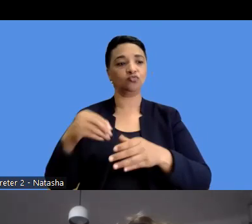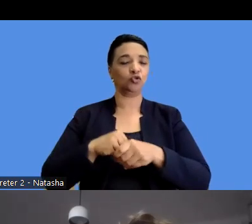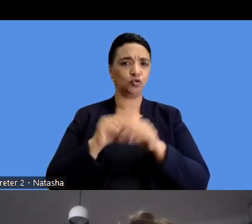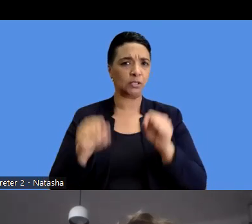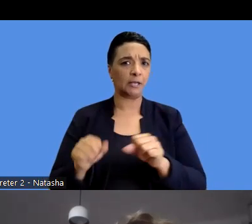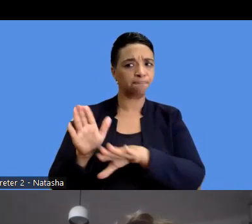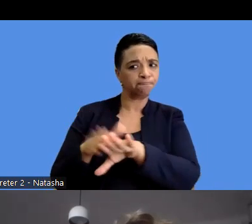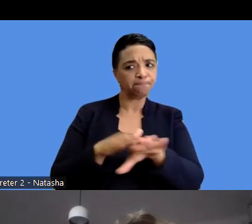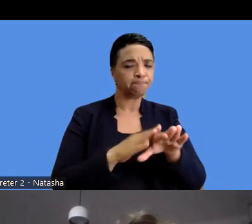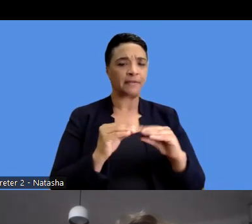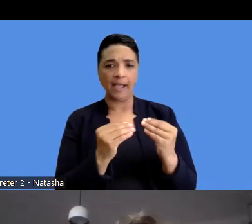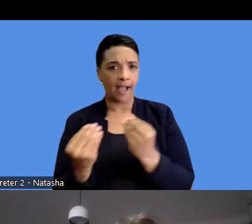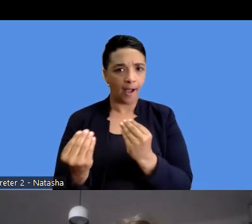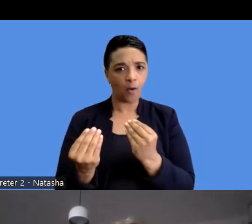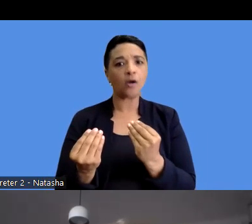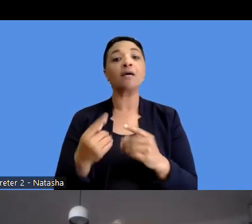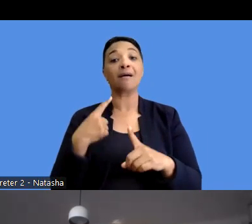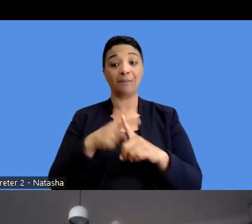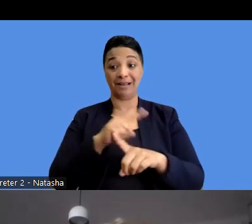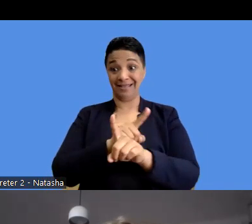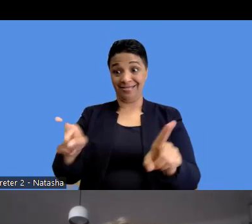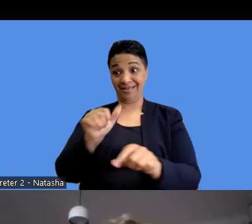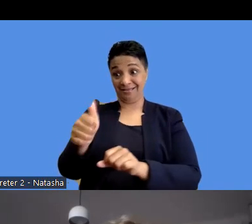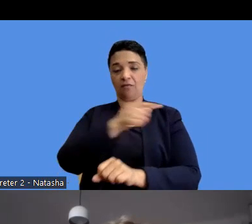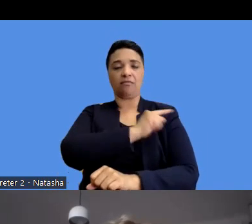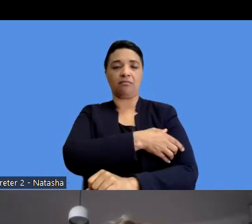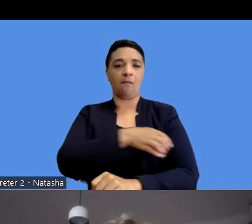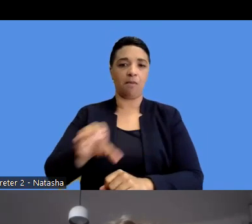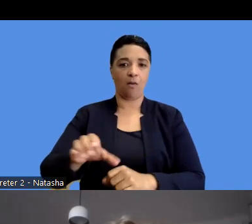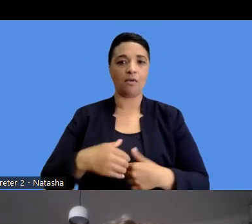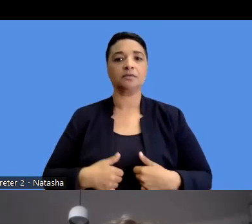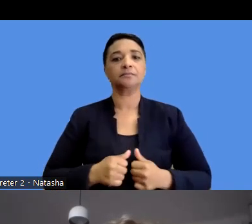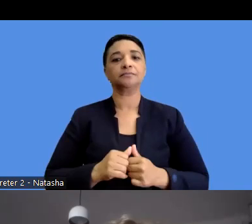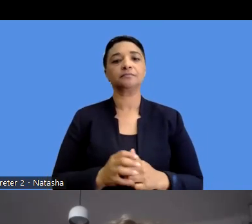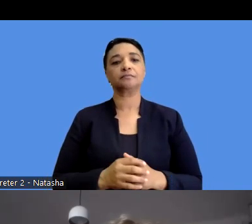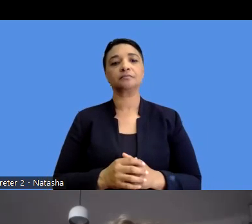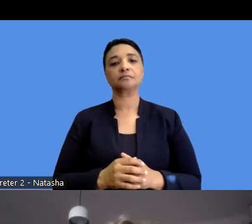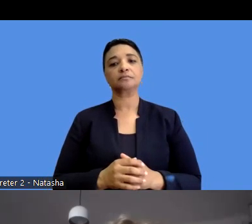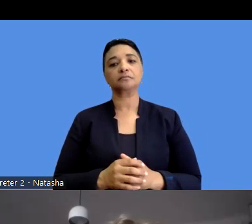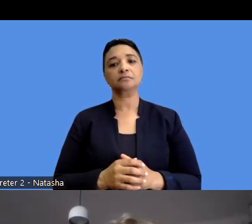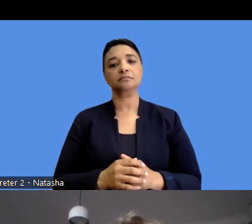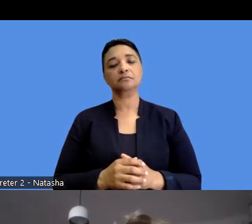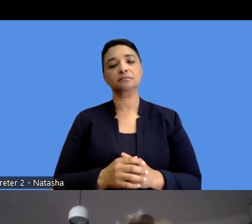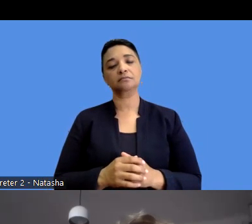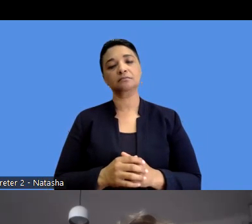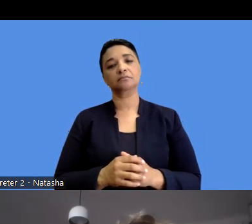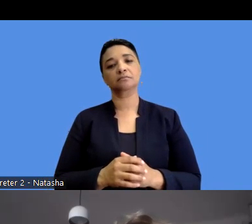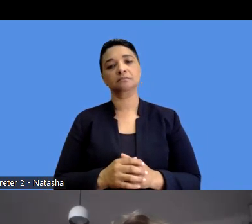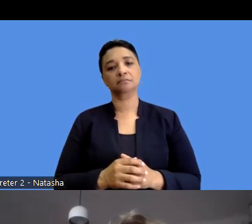disabilities and their empowerment, as well as on improving the availability and the quality